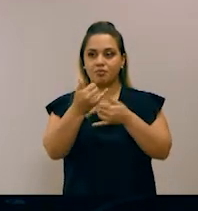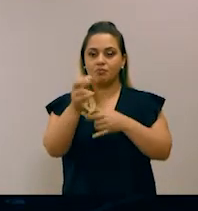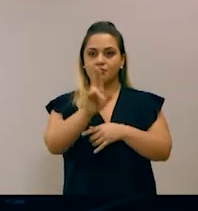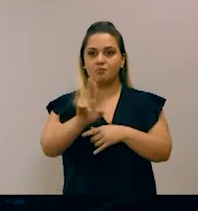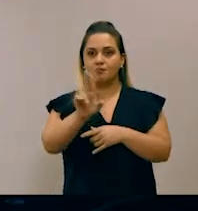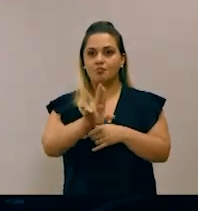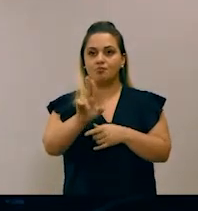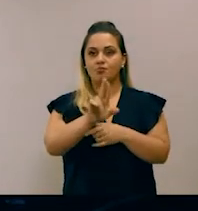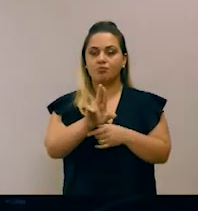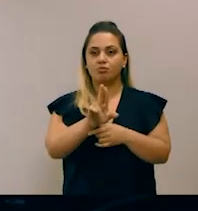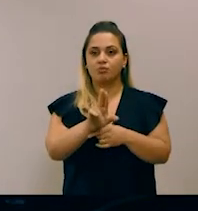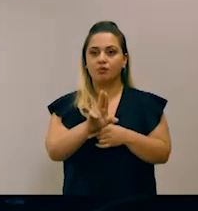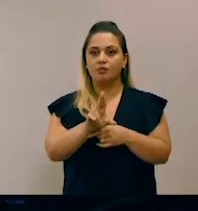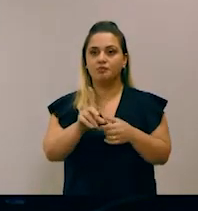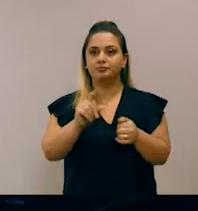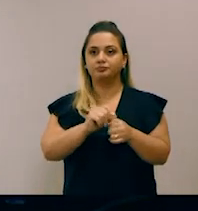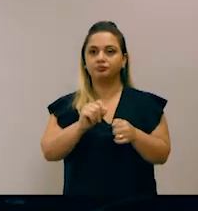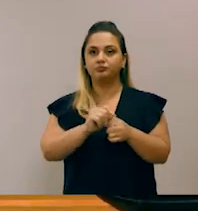do Sul. They are already